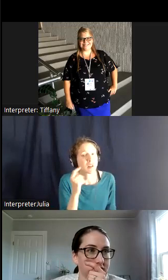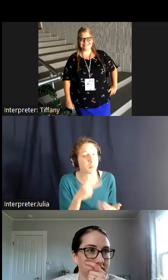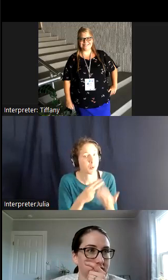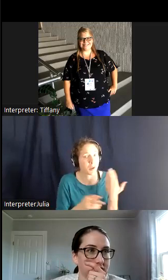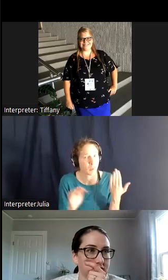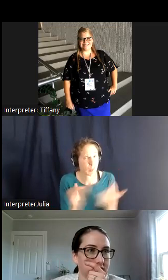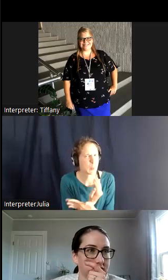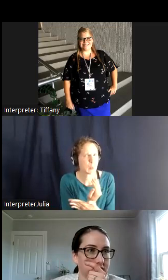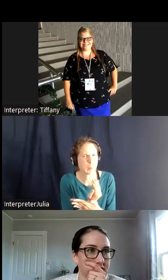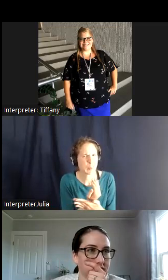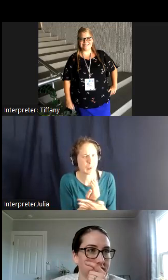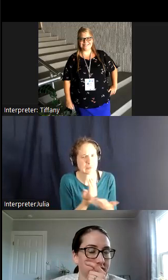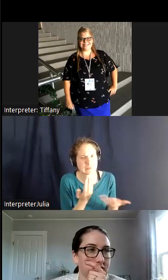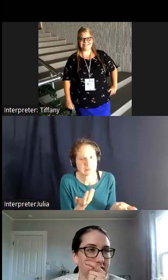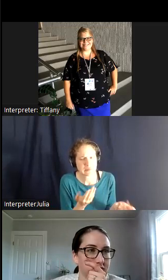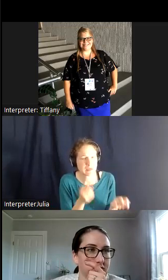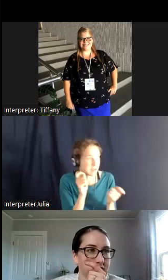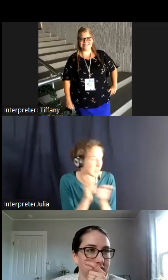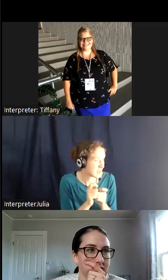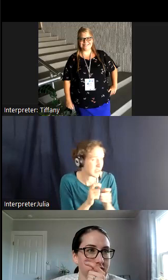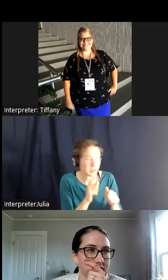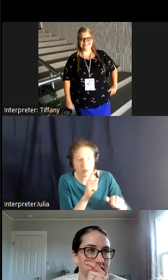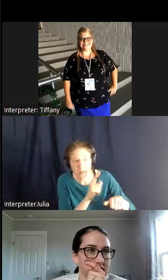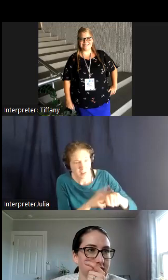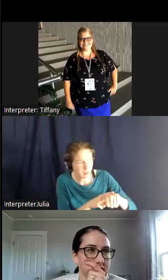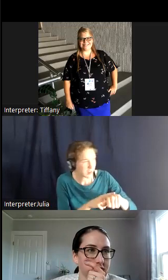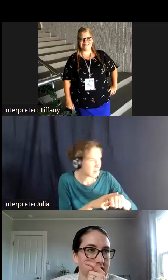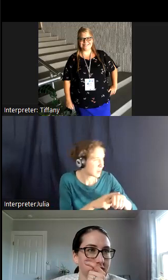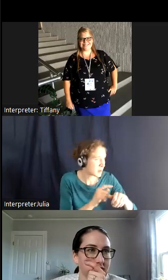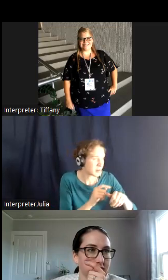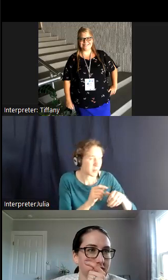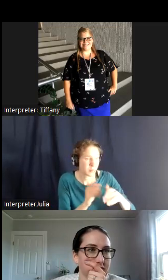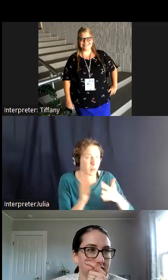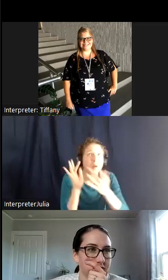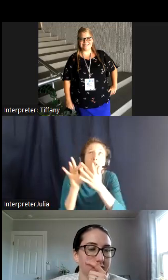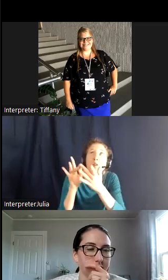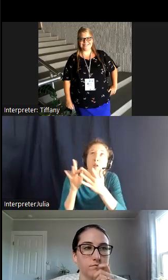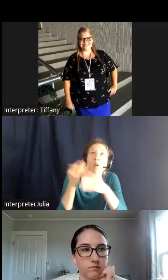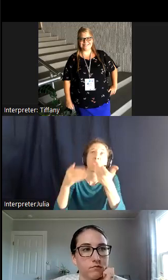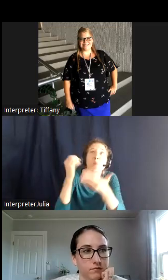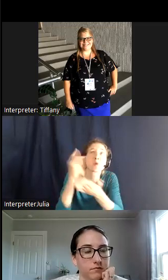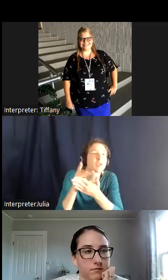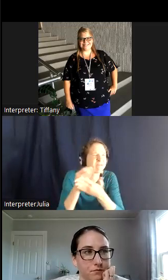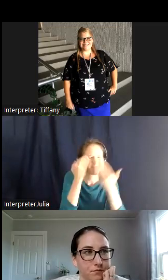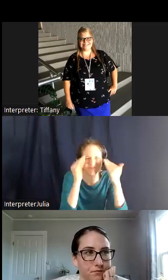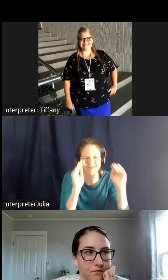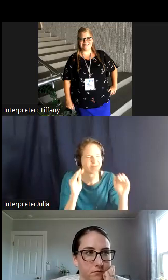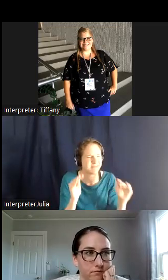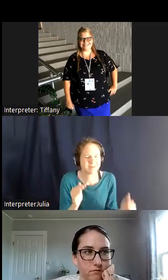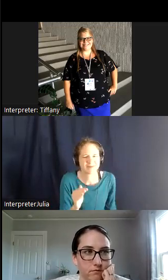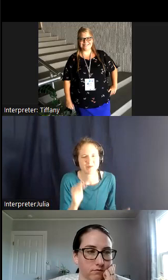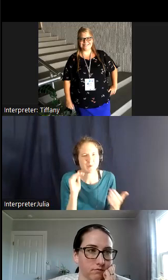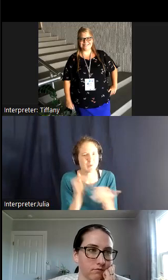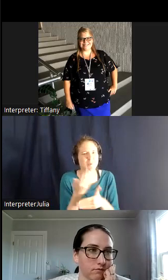sure I could put an exact time frame on how long it will take to turn that around, just because this is a new process